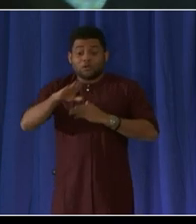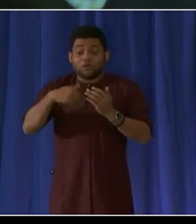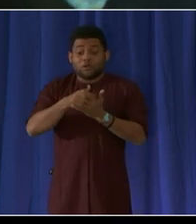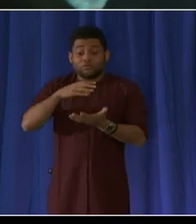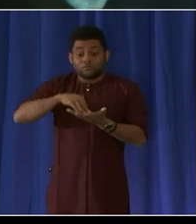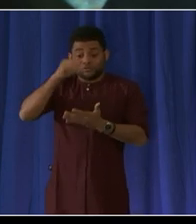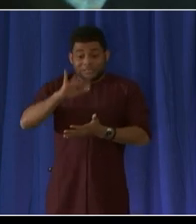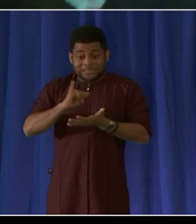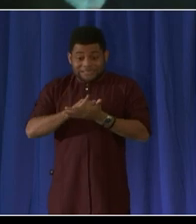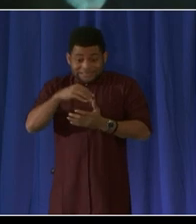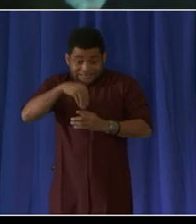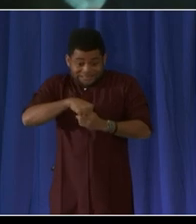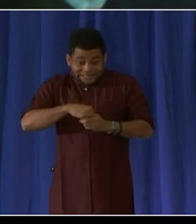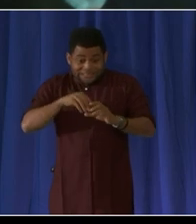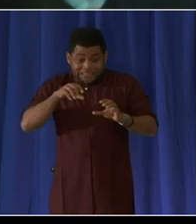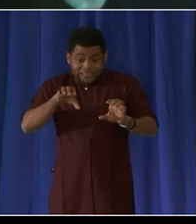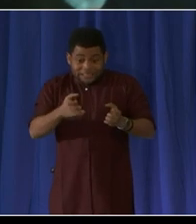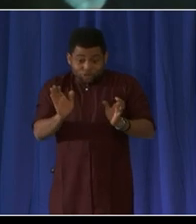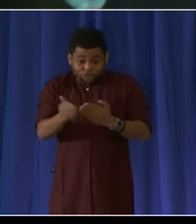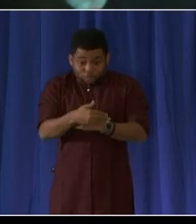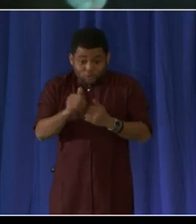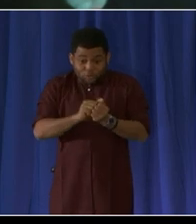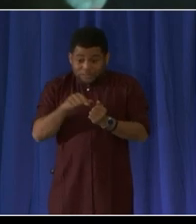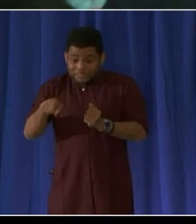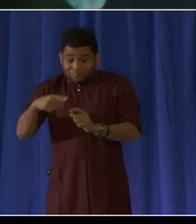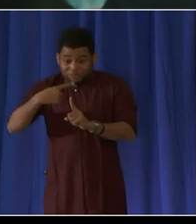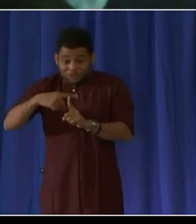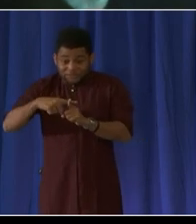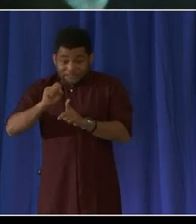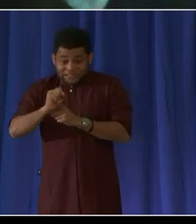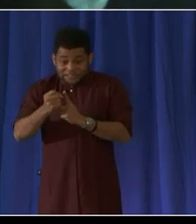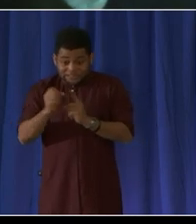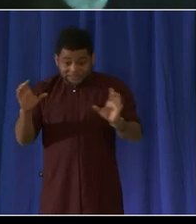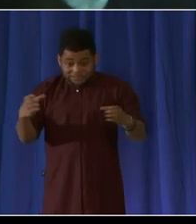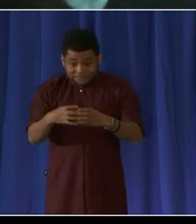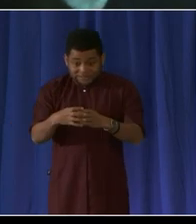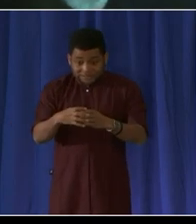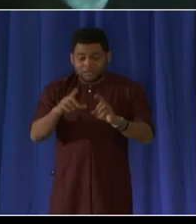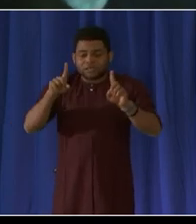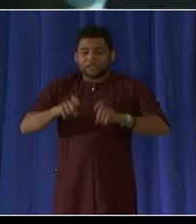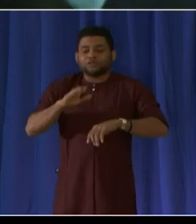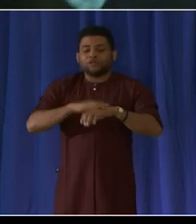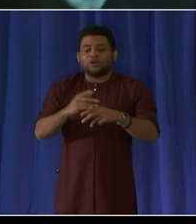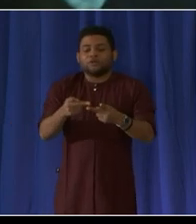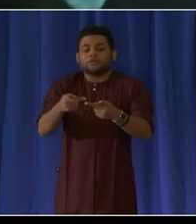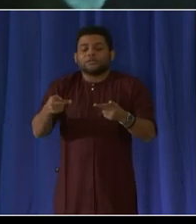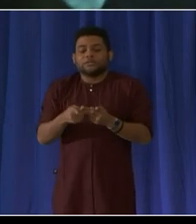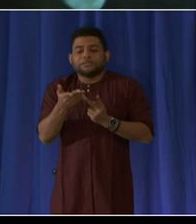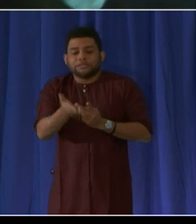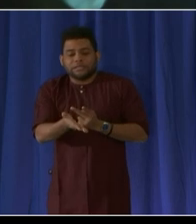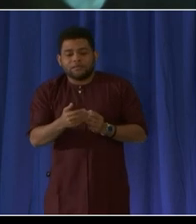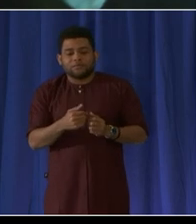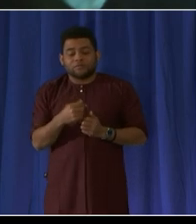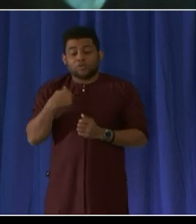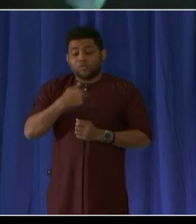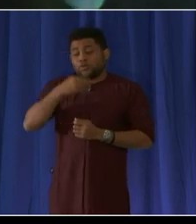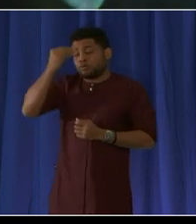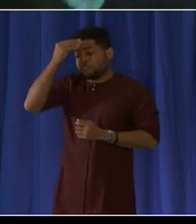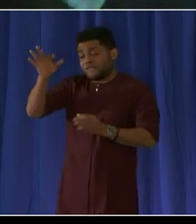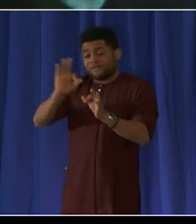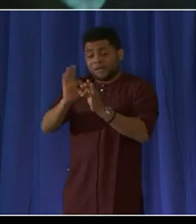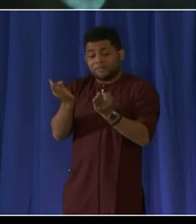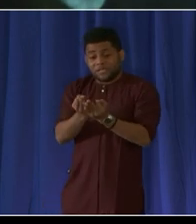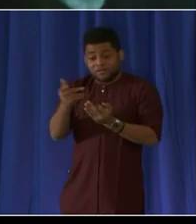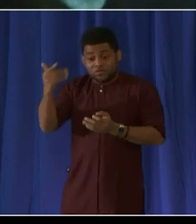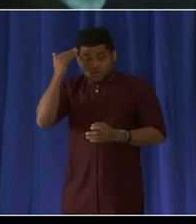students in that impacted classroom, a classroom where there was a positive case, would be tested on site. We would send notification home to